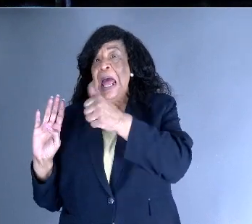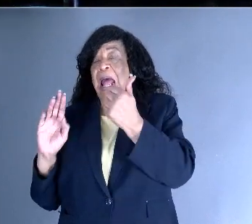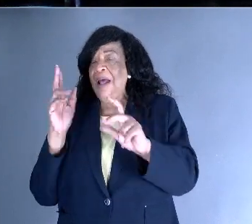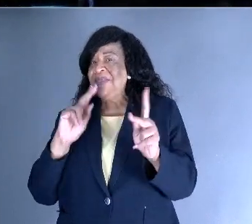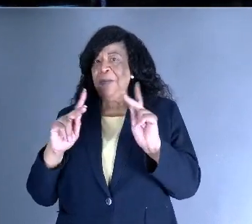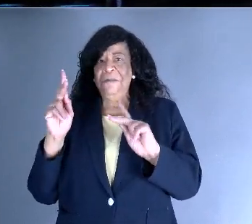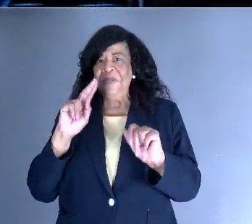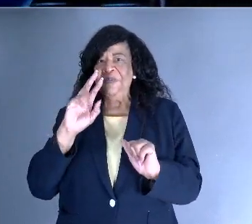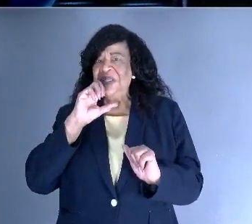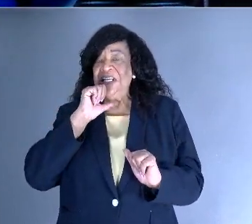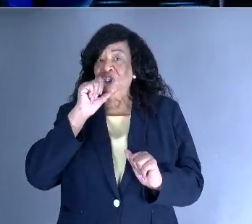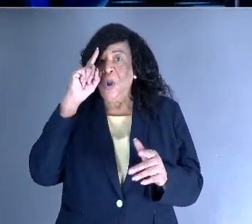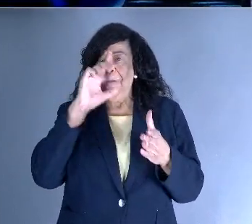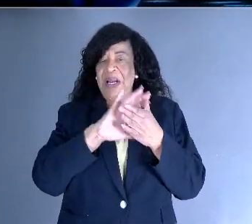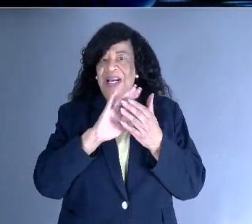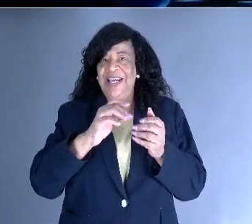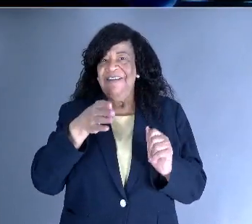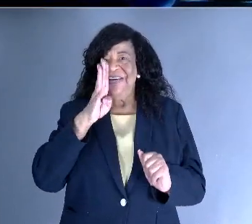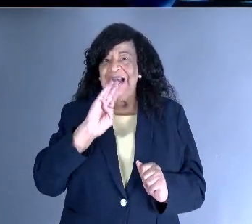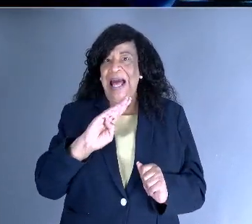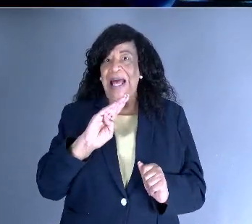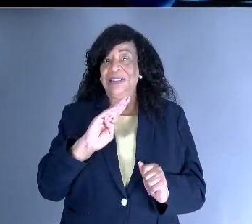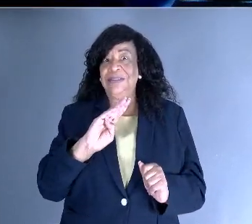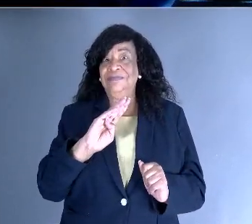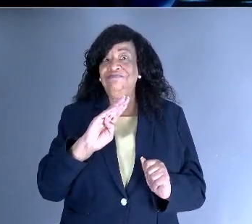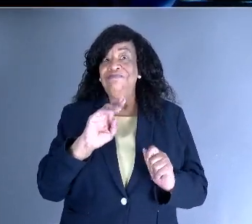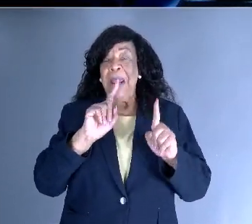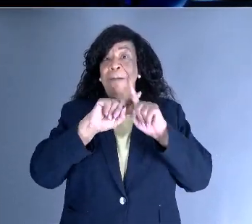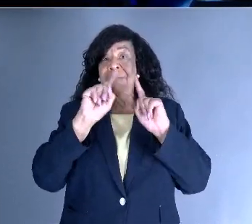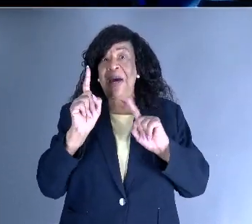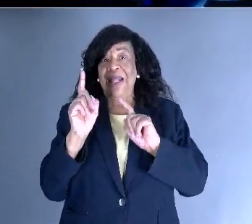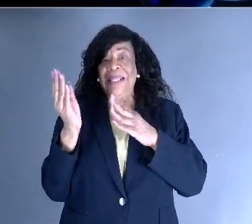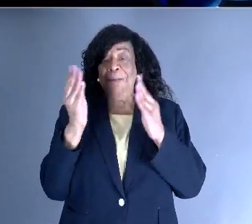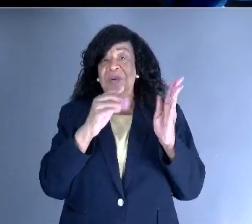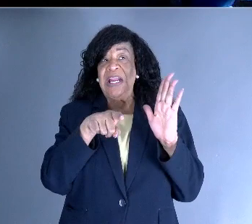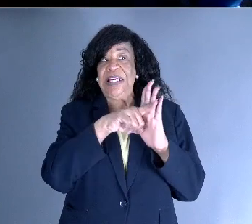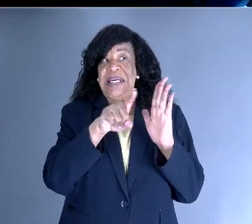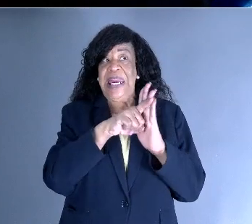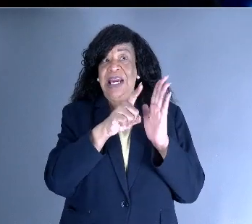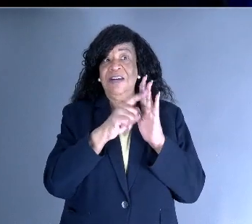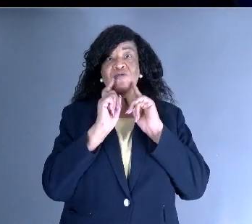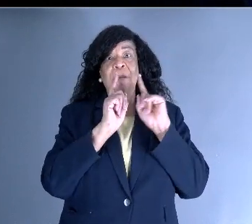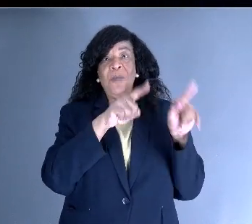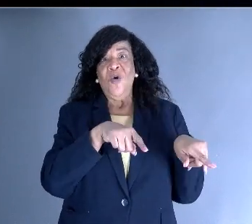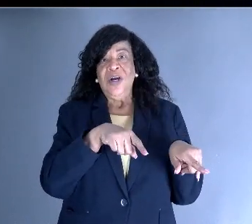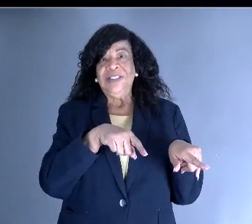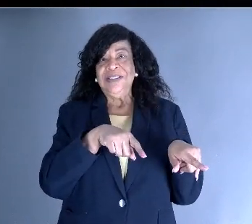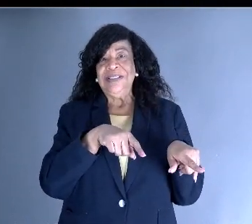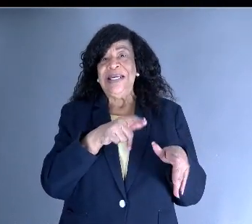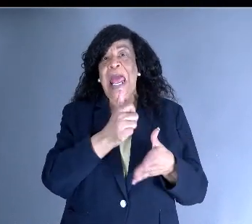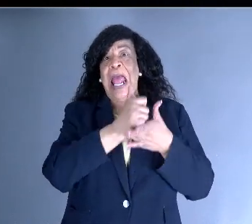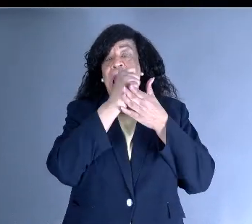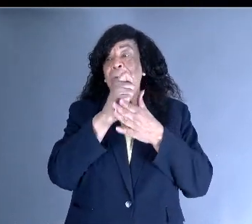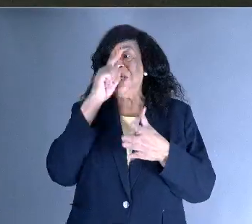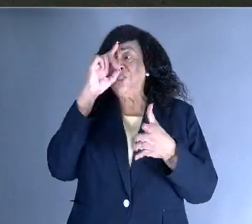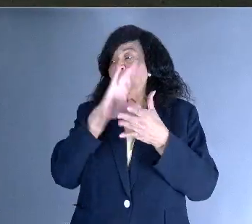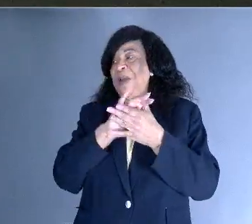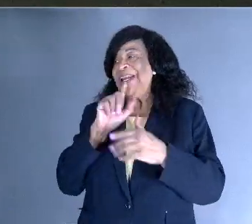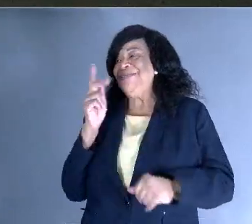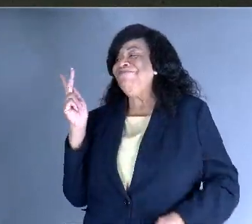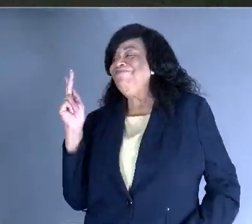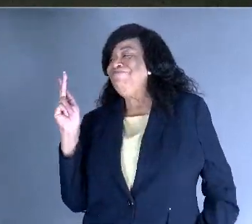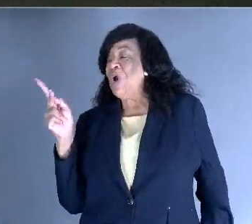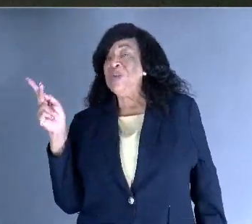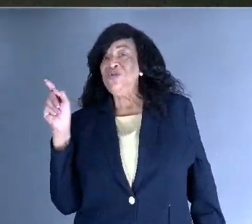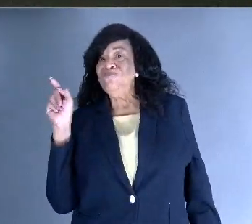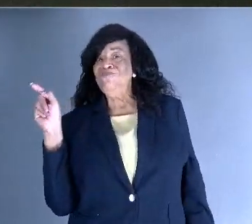father help us to recognize that there are more for us than against us and father you are giving us this incredible opportunity the year of